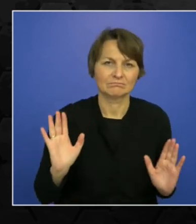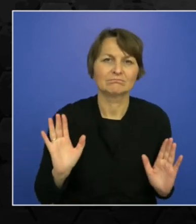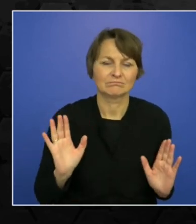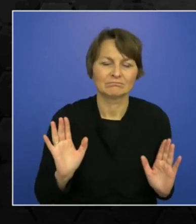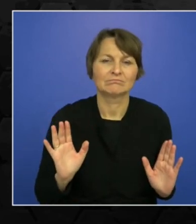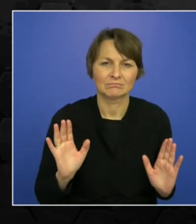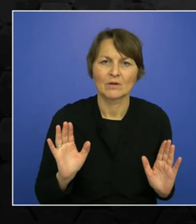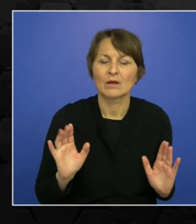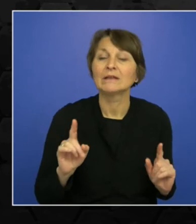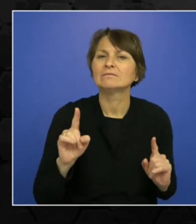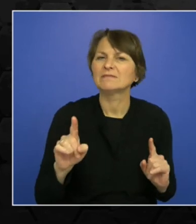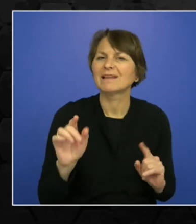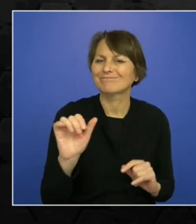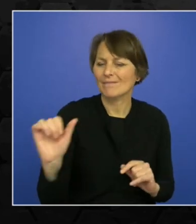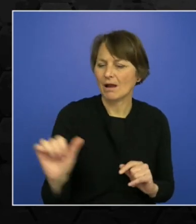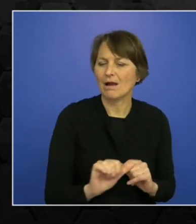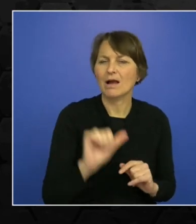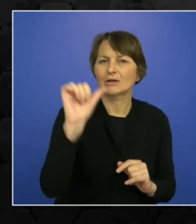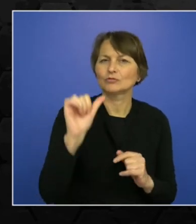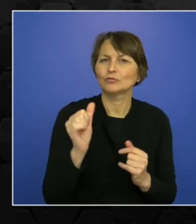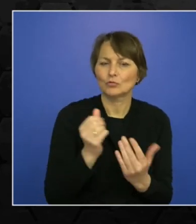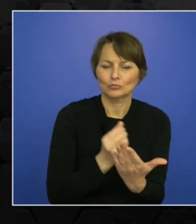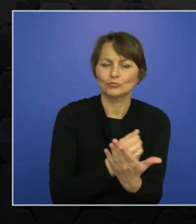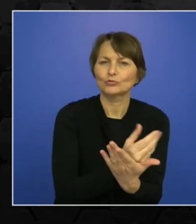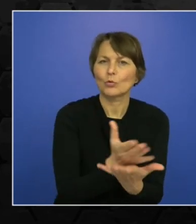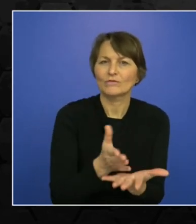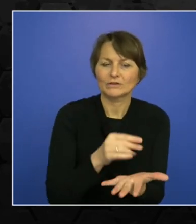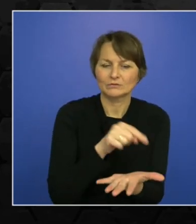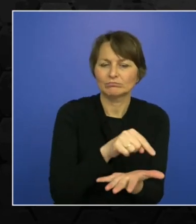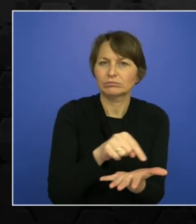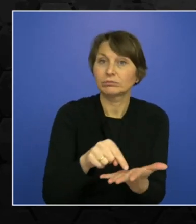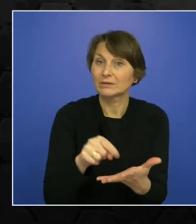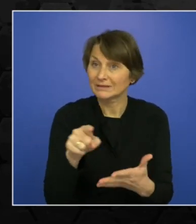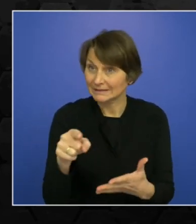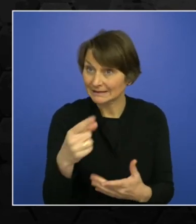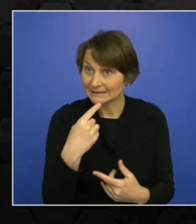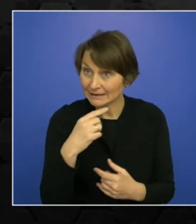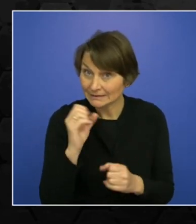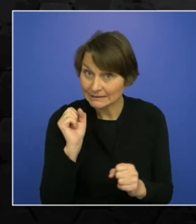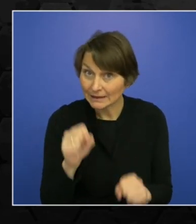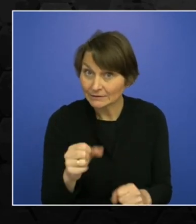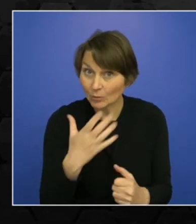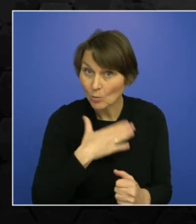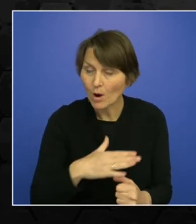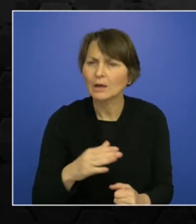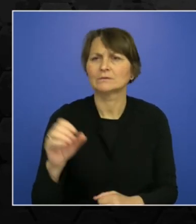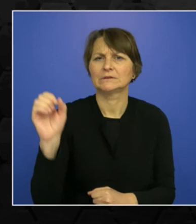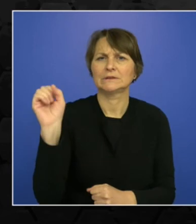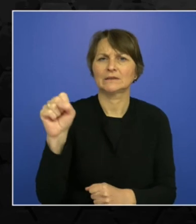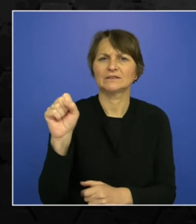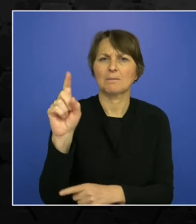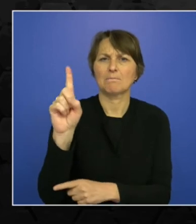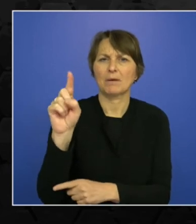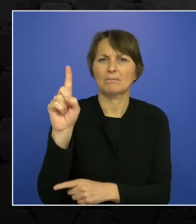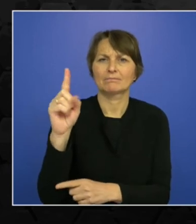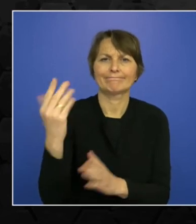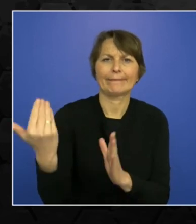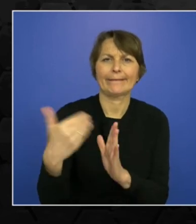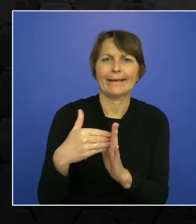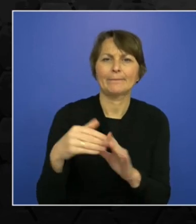Azure service saying like, are you sure of it? Yes, I'm sure. So yeah, definitely, and you can delete that from the Portal